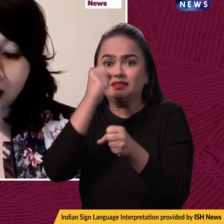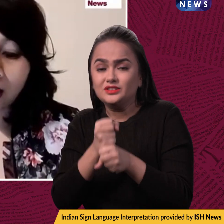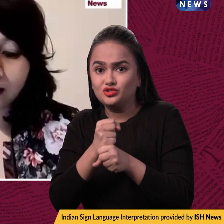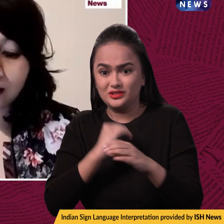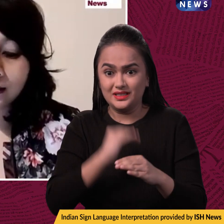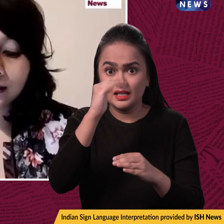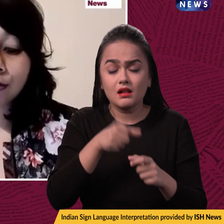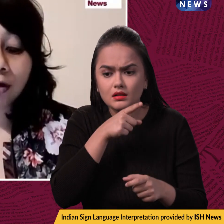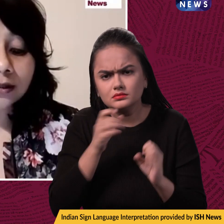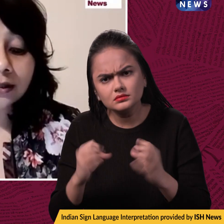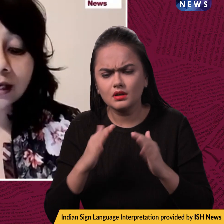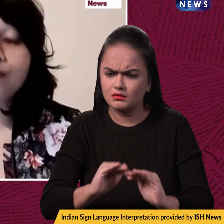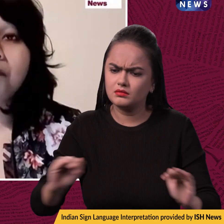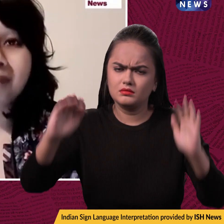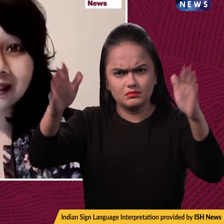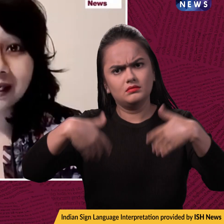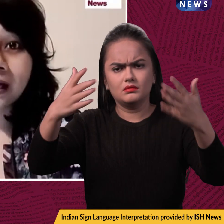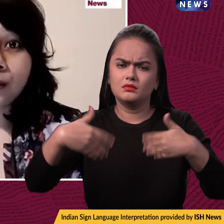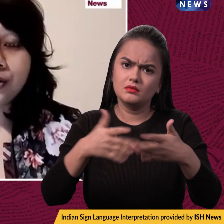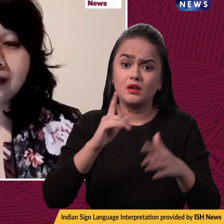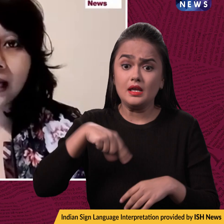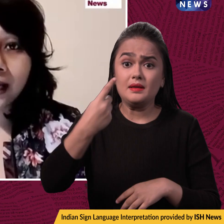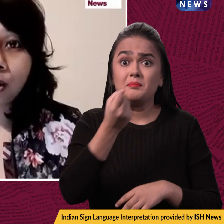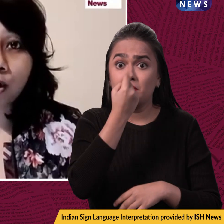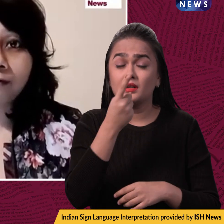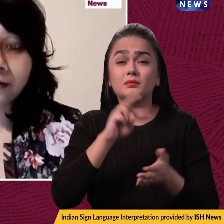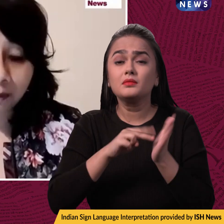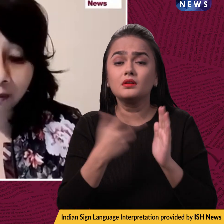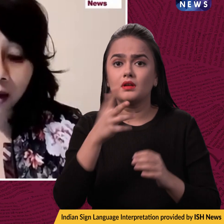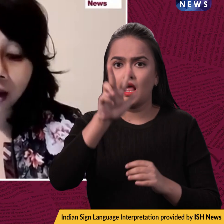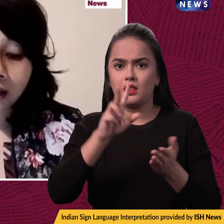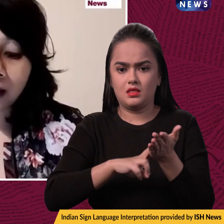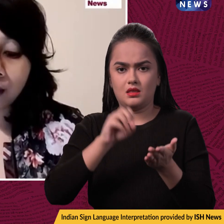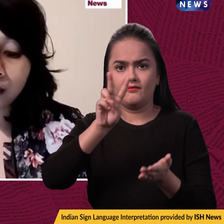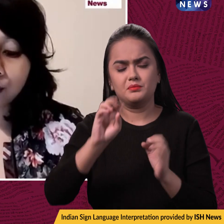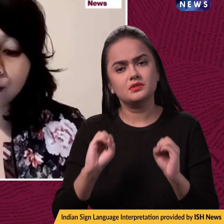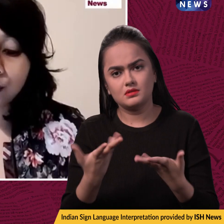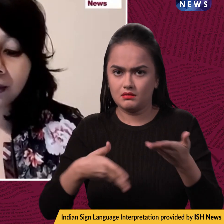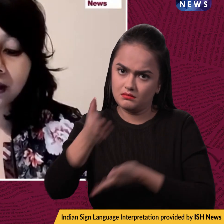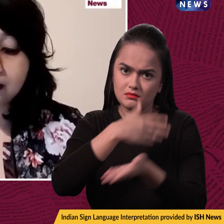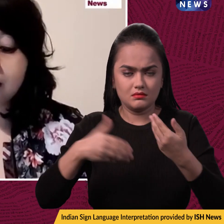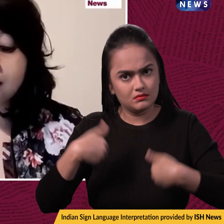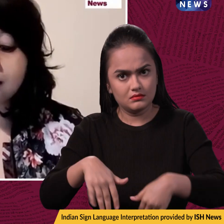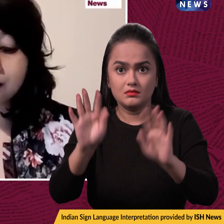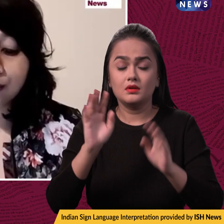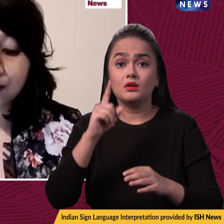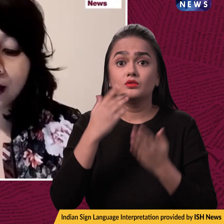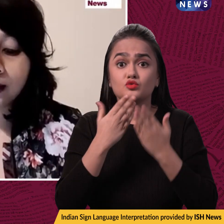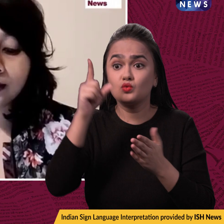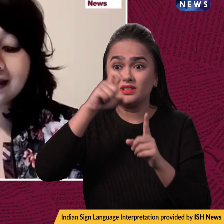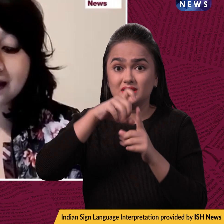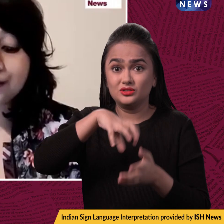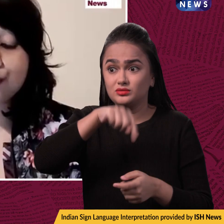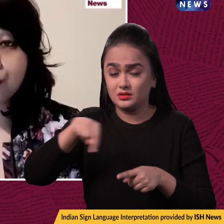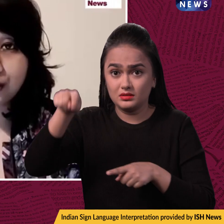UKG classes across the state from Monday, which is the 8th of November. Now, schools will be started in districts where